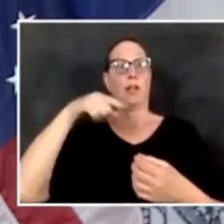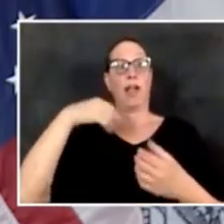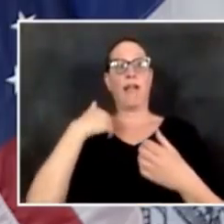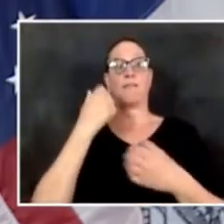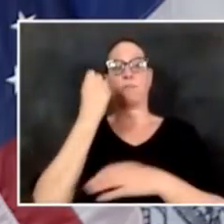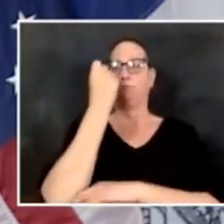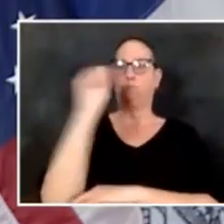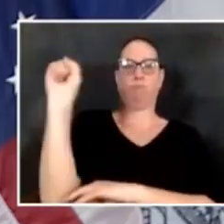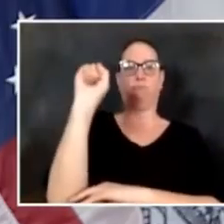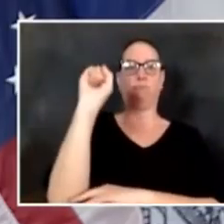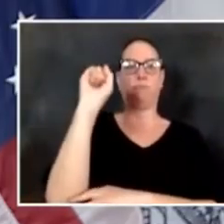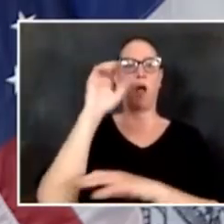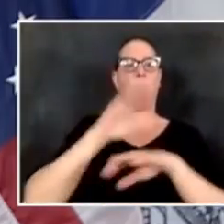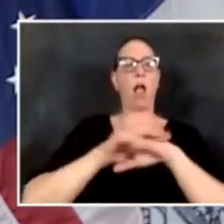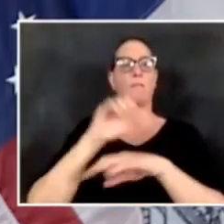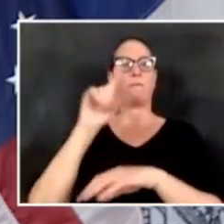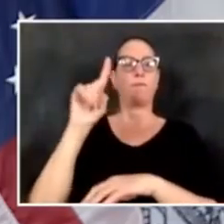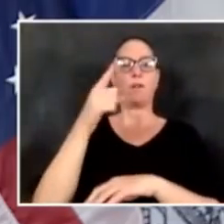Avenue, and